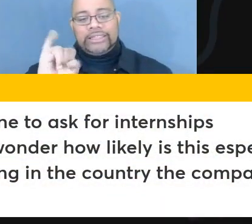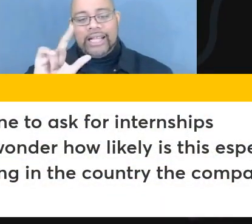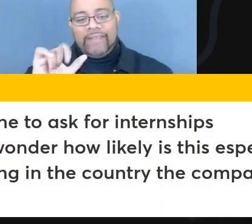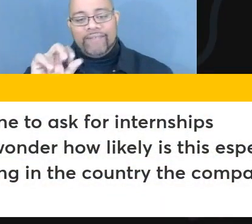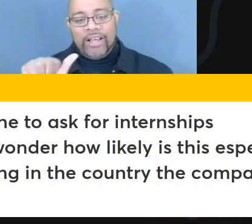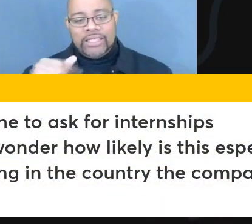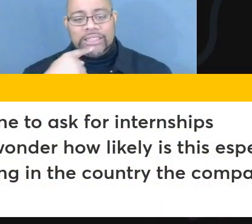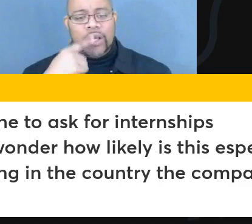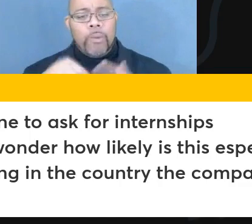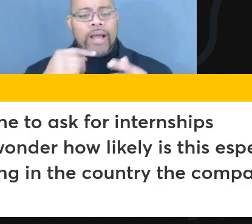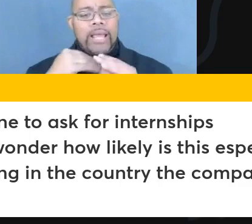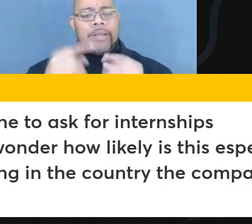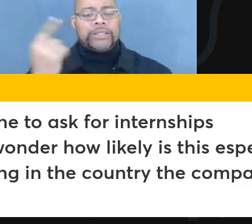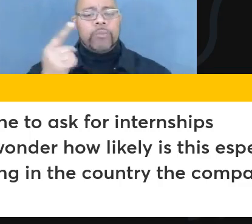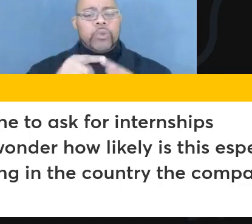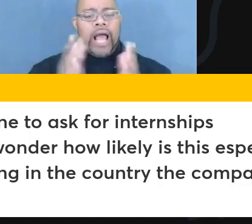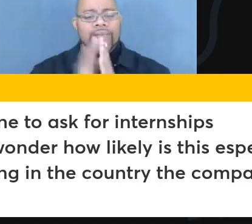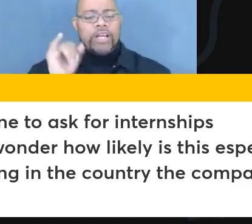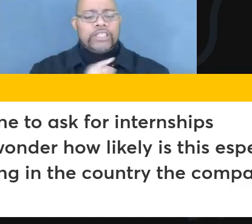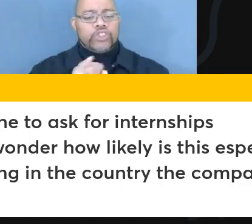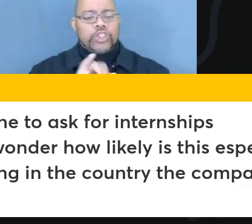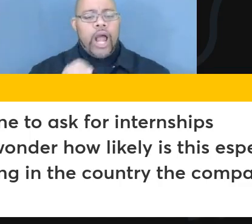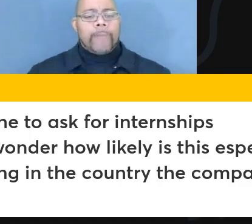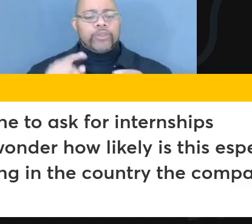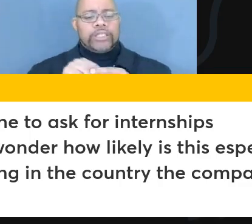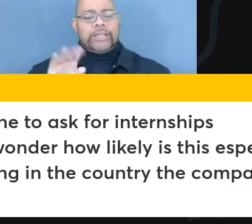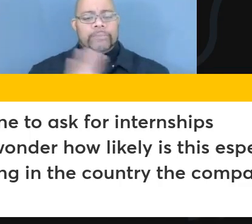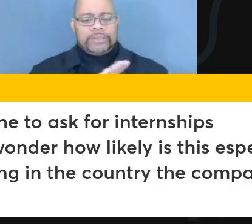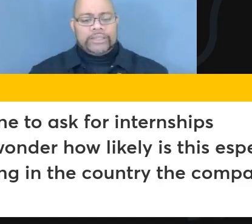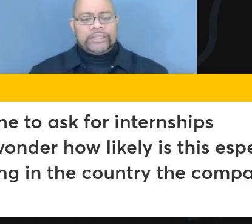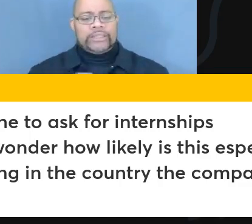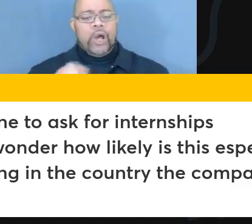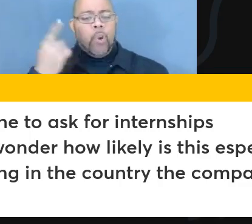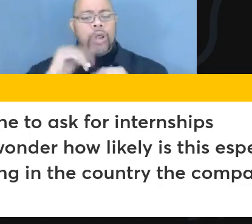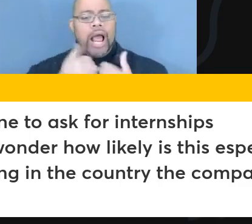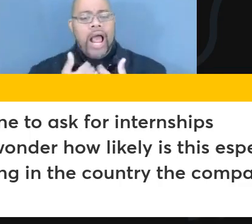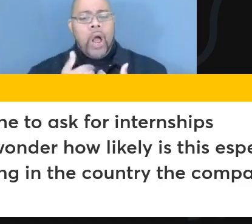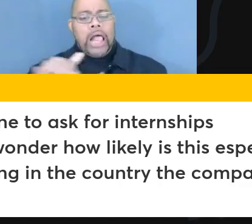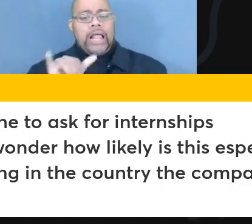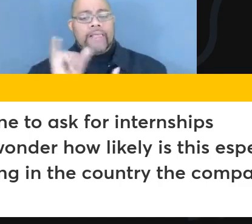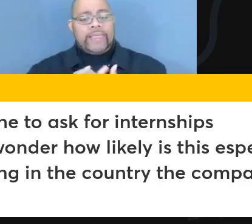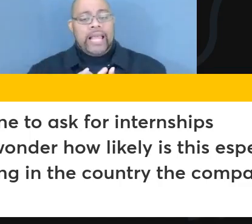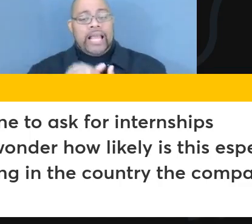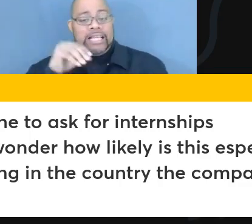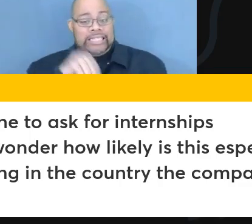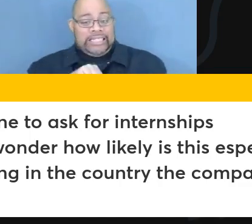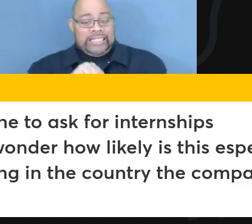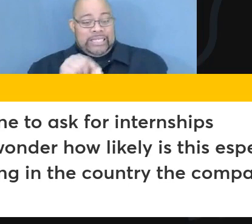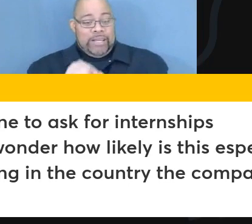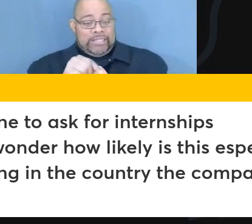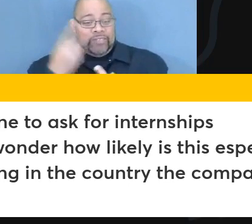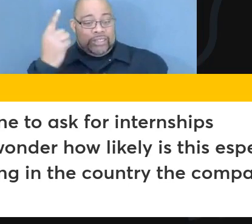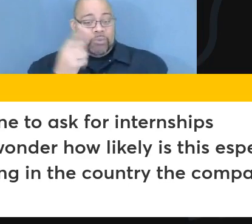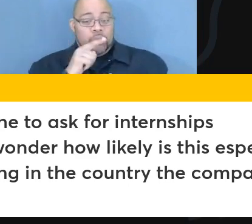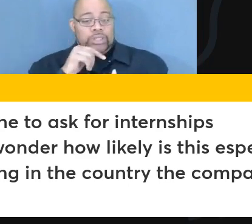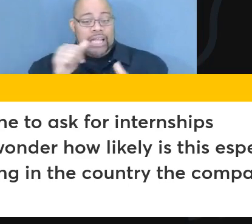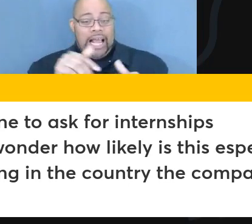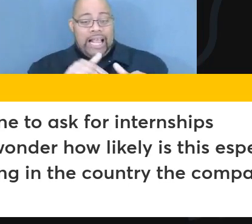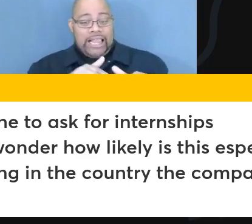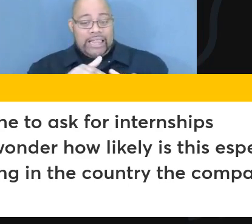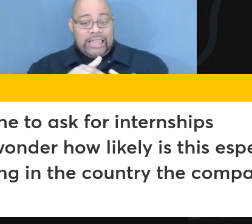what about emailing someone to ask for internship opportunities in industry? I wonder how likely this is, especially for someone